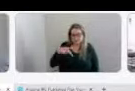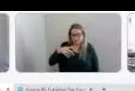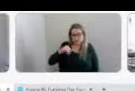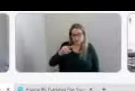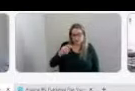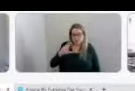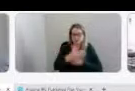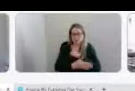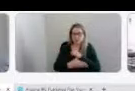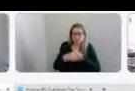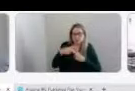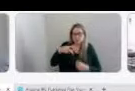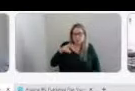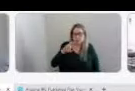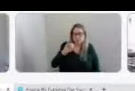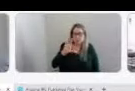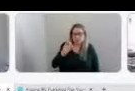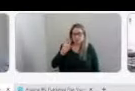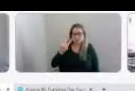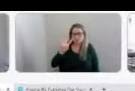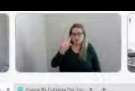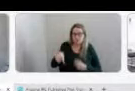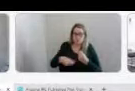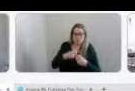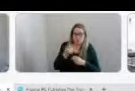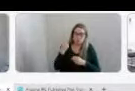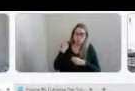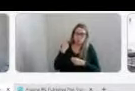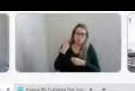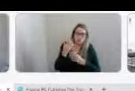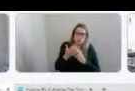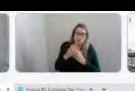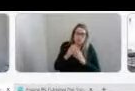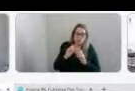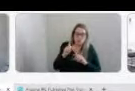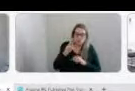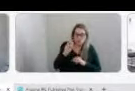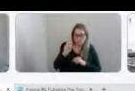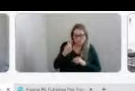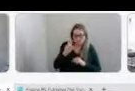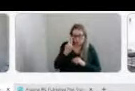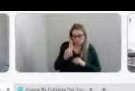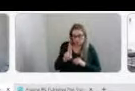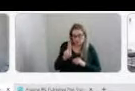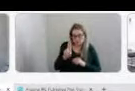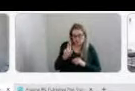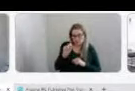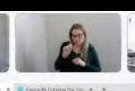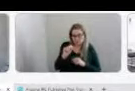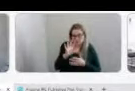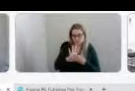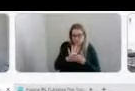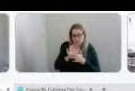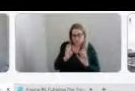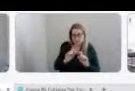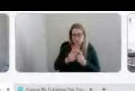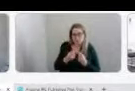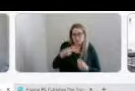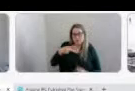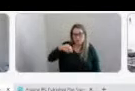40 for over 30 years my children attended school in marana unified school district my precinct is in an